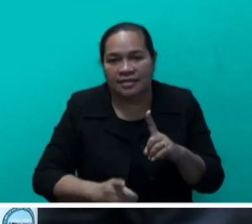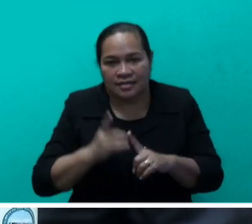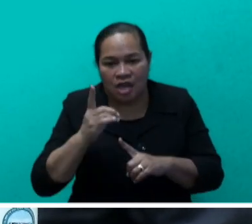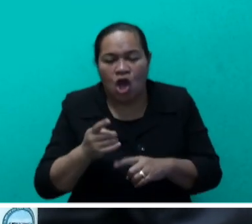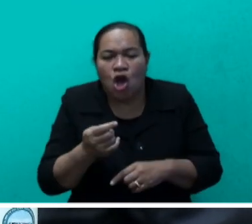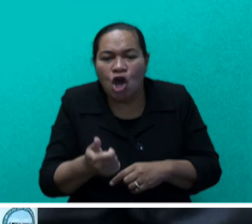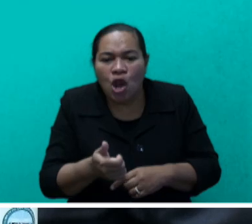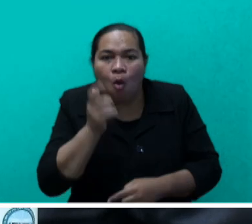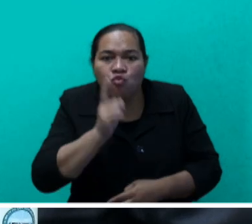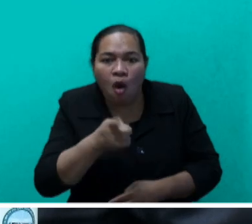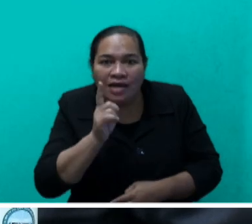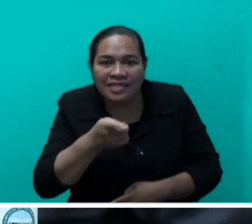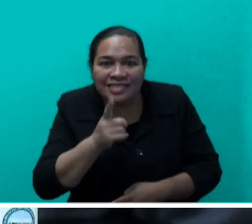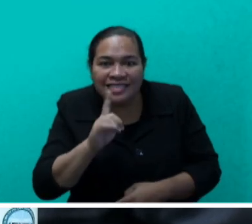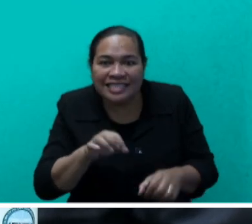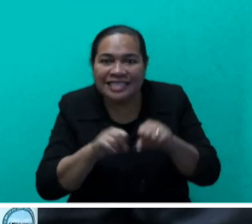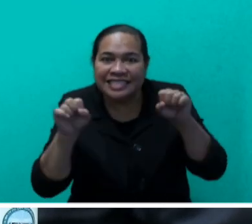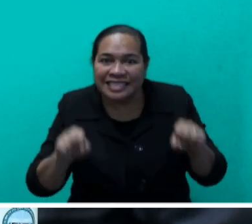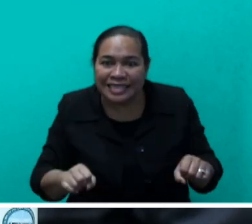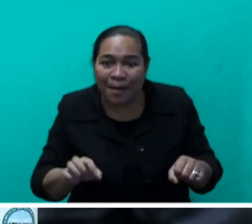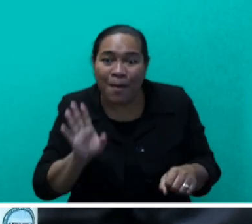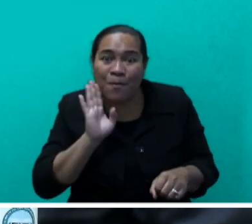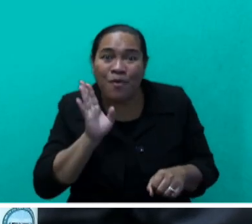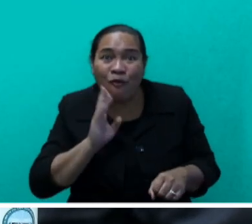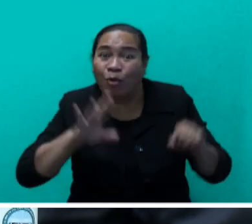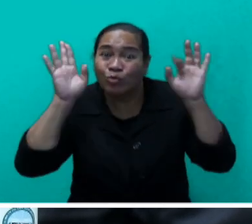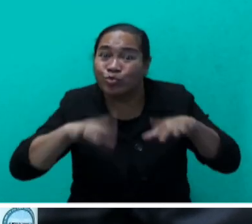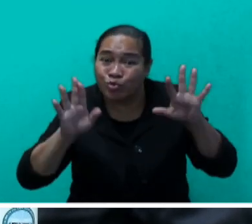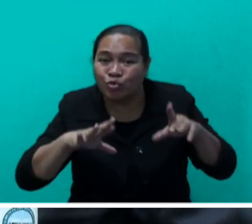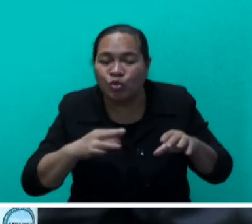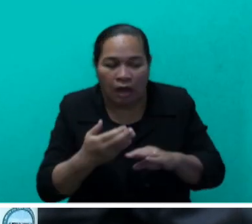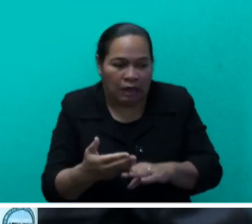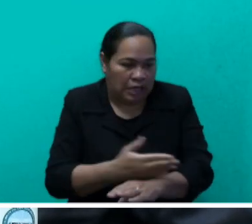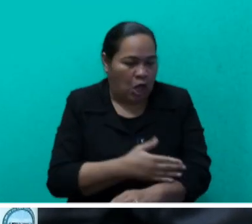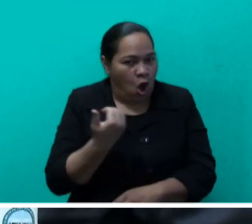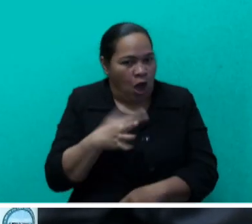warning systems. This is done in collaboration with the Fiji's Meteorological